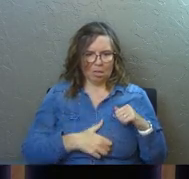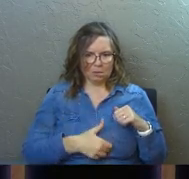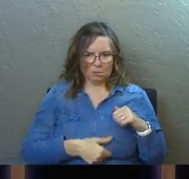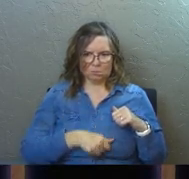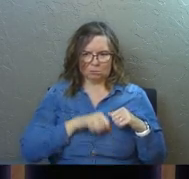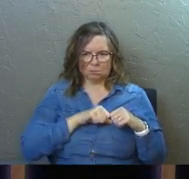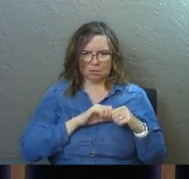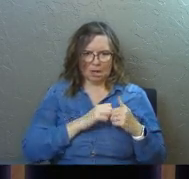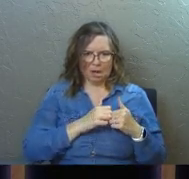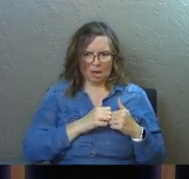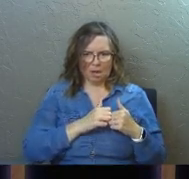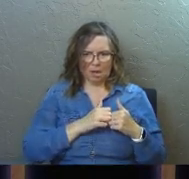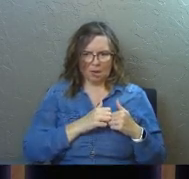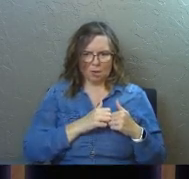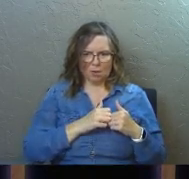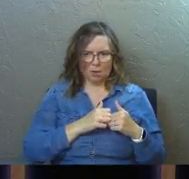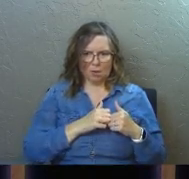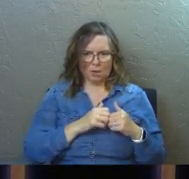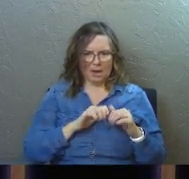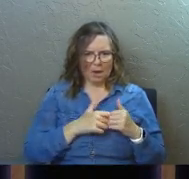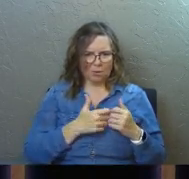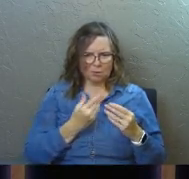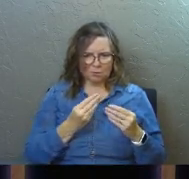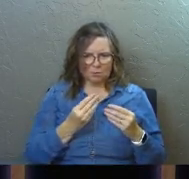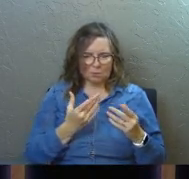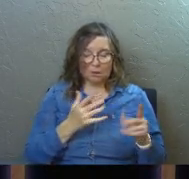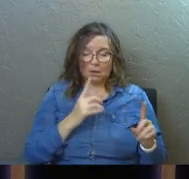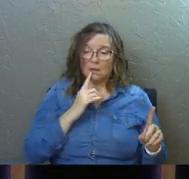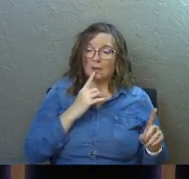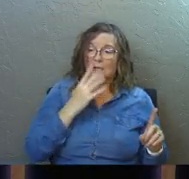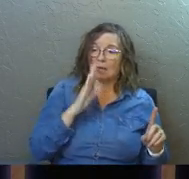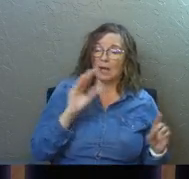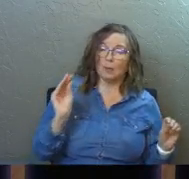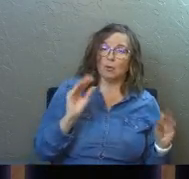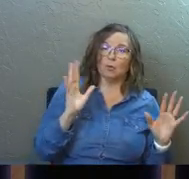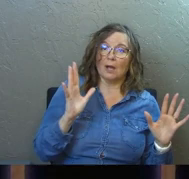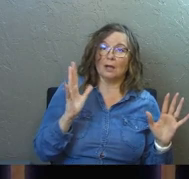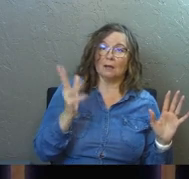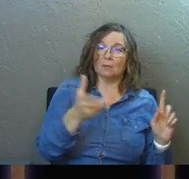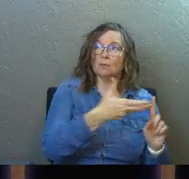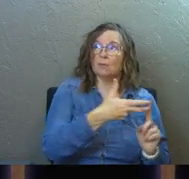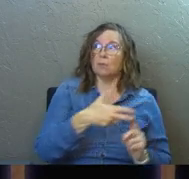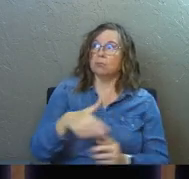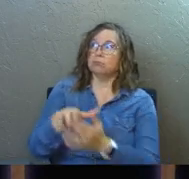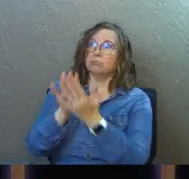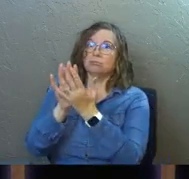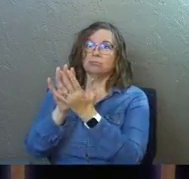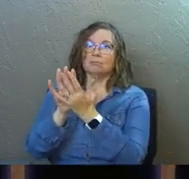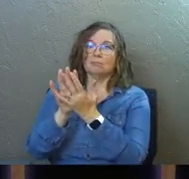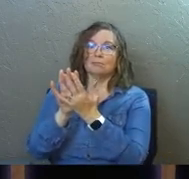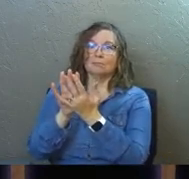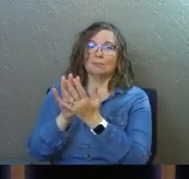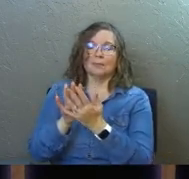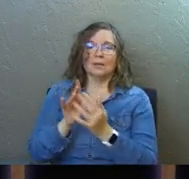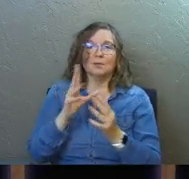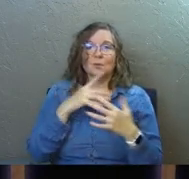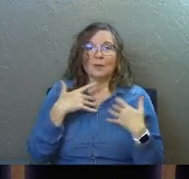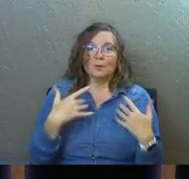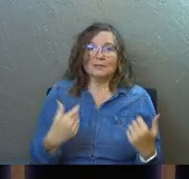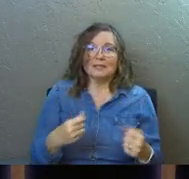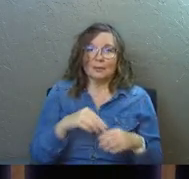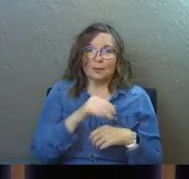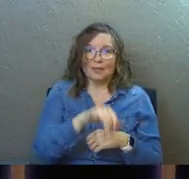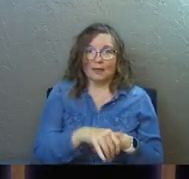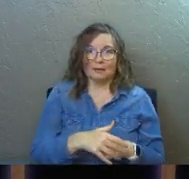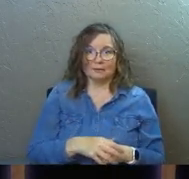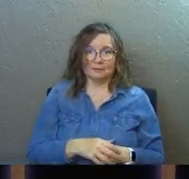you? And the hypocrisy that you had seen, how'd you get over that? It's like, well, God miraculously brought me here. And so there was healing in